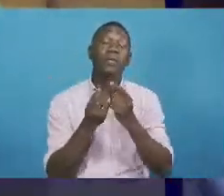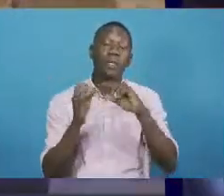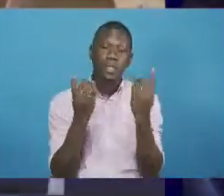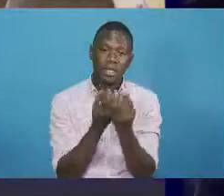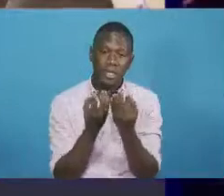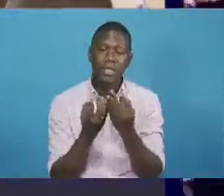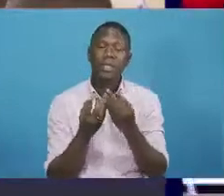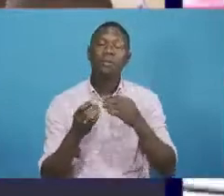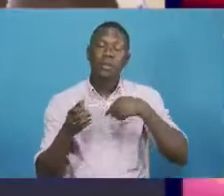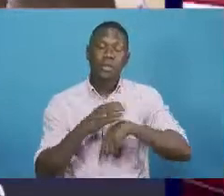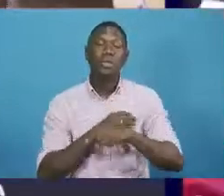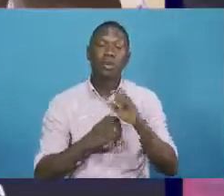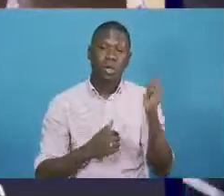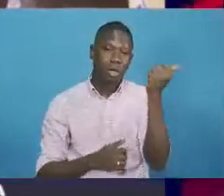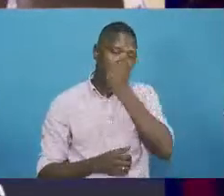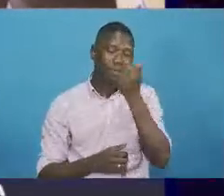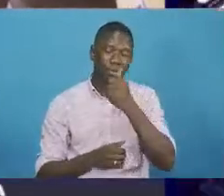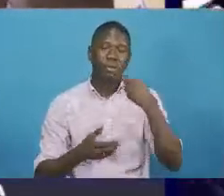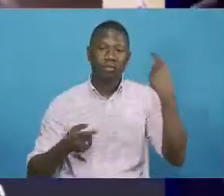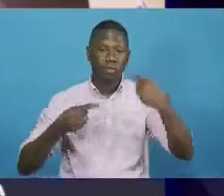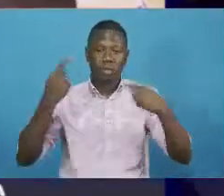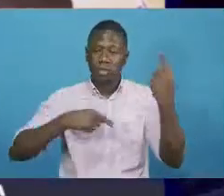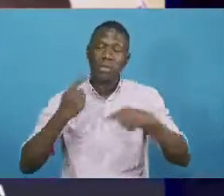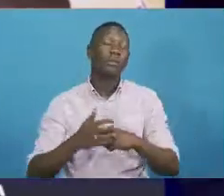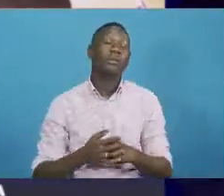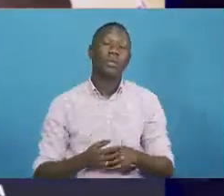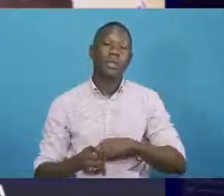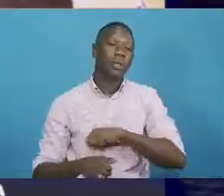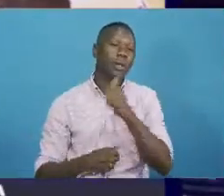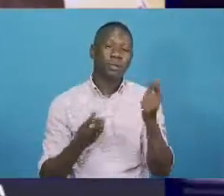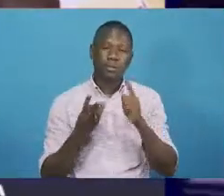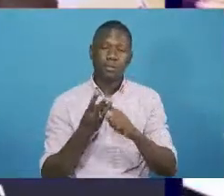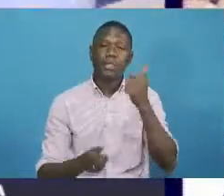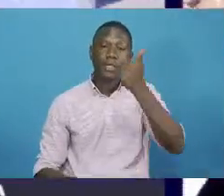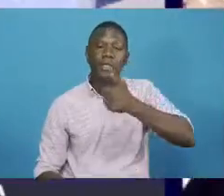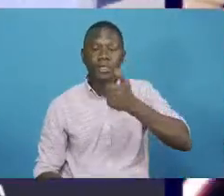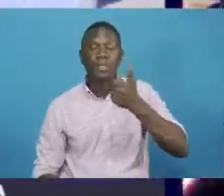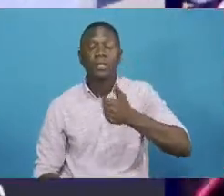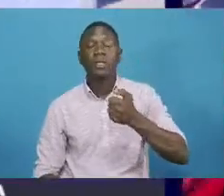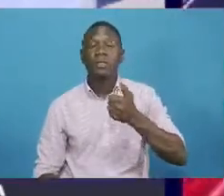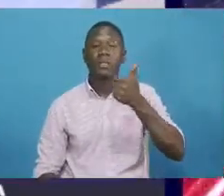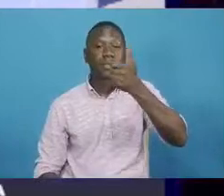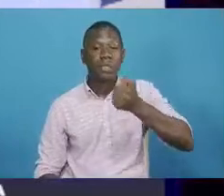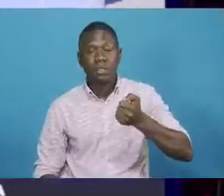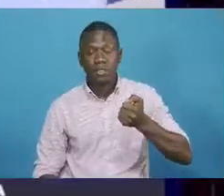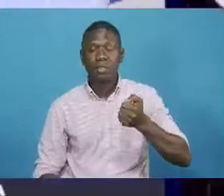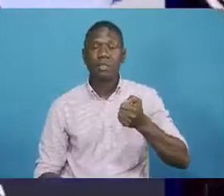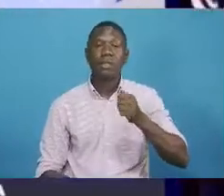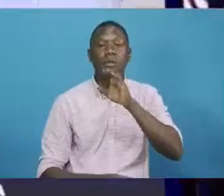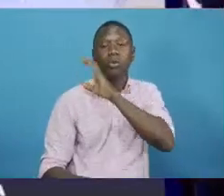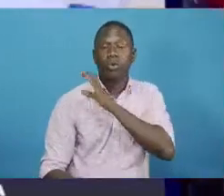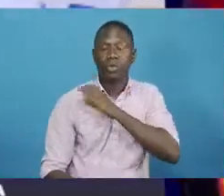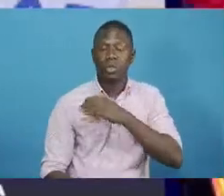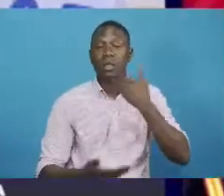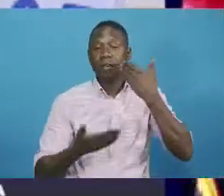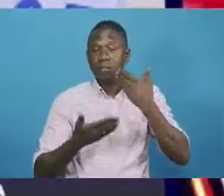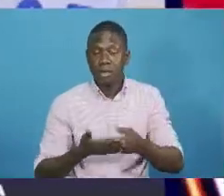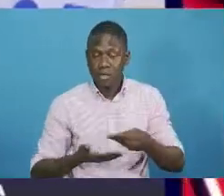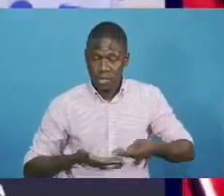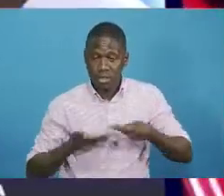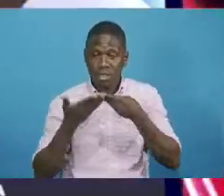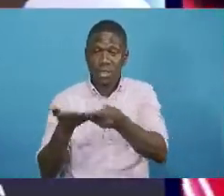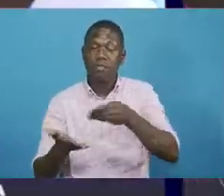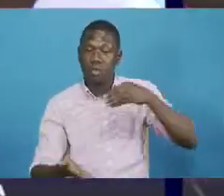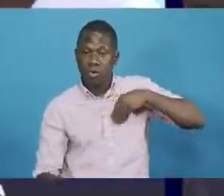qualifiers. And 60 football coaches have been awarded CAF C license after concluding an intensive